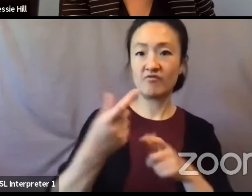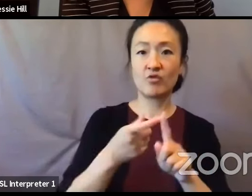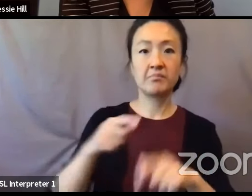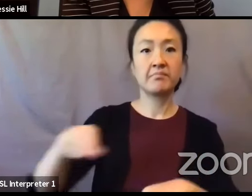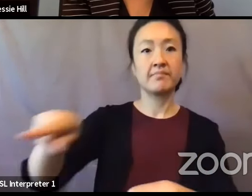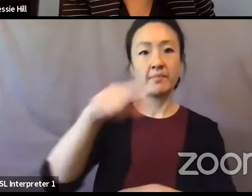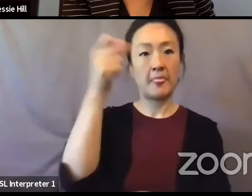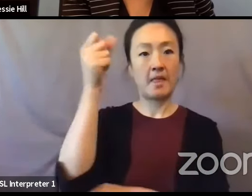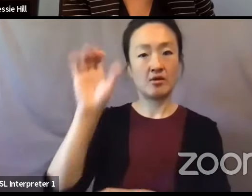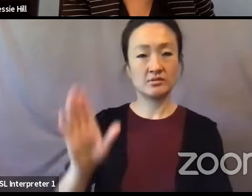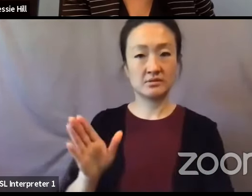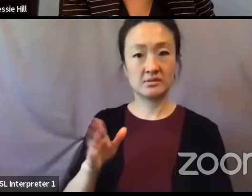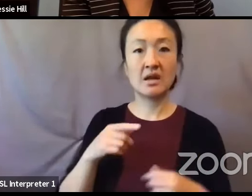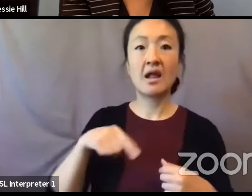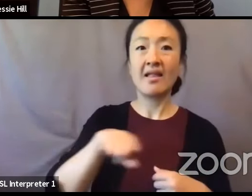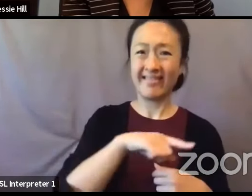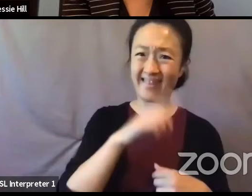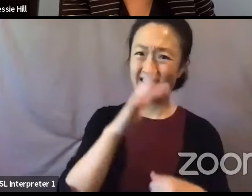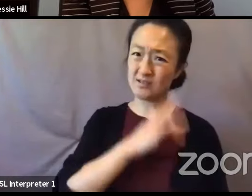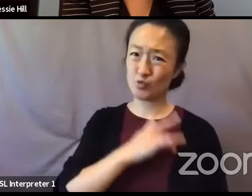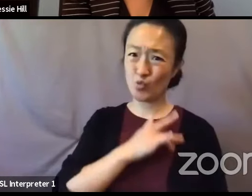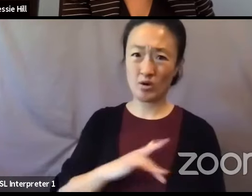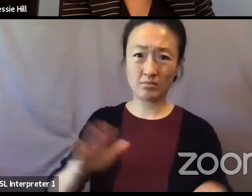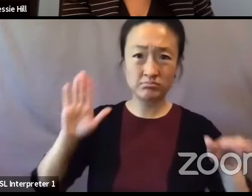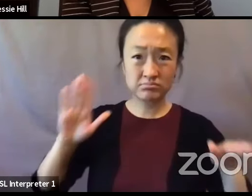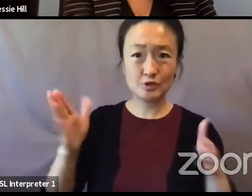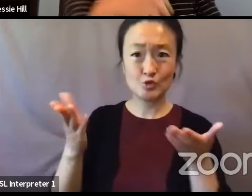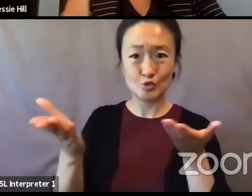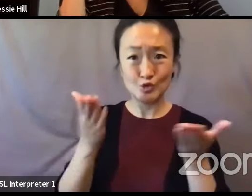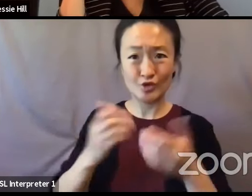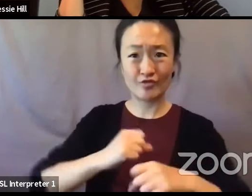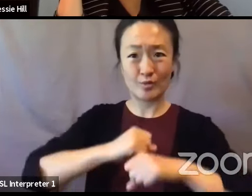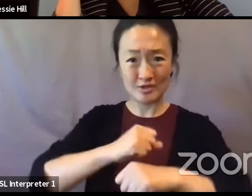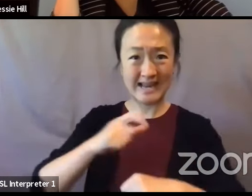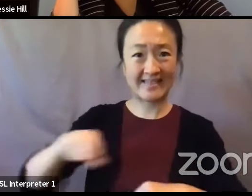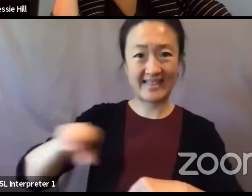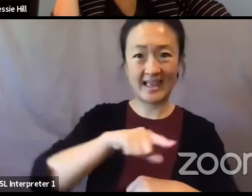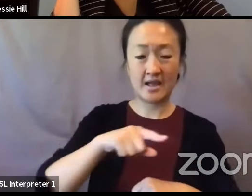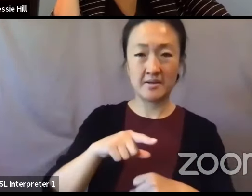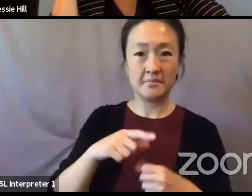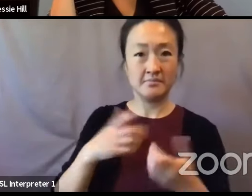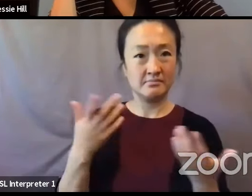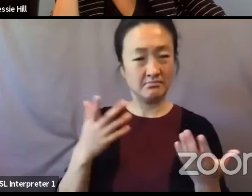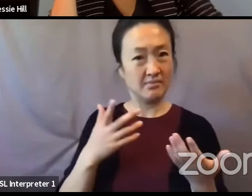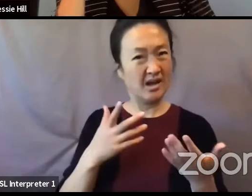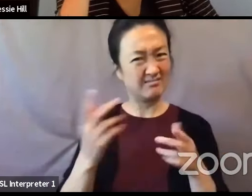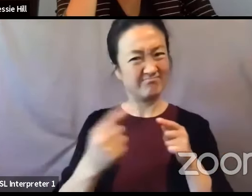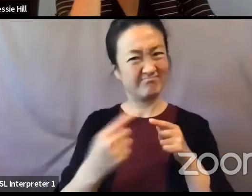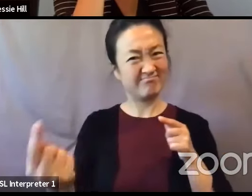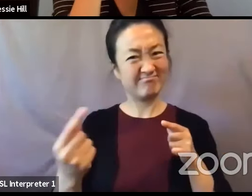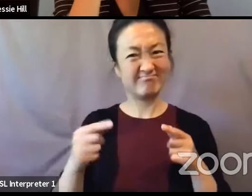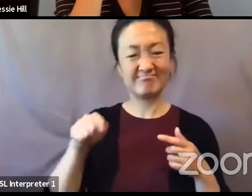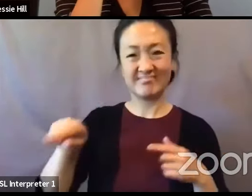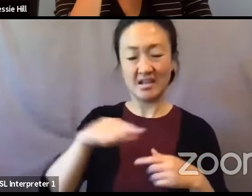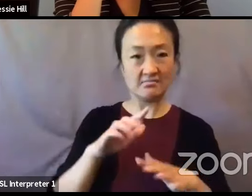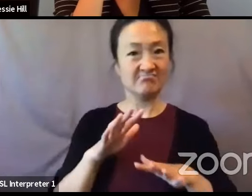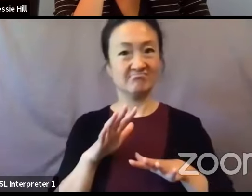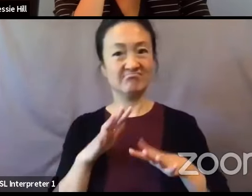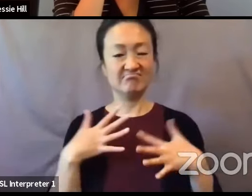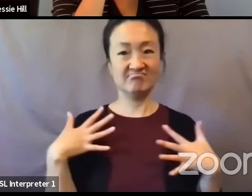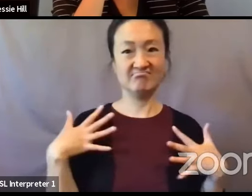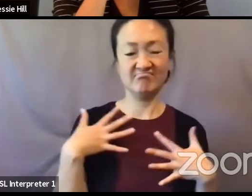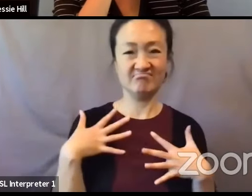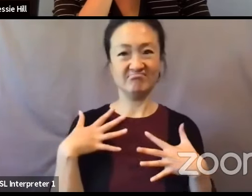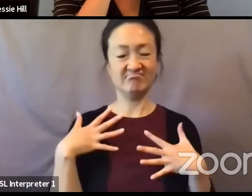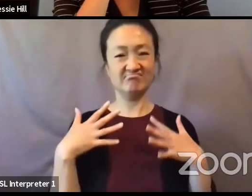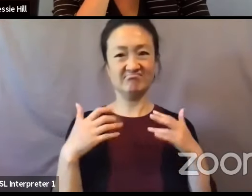that they are sworn to serve and protect, that alienates them and distances them from those communities, the more they are